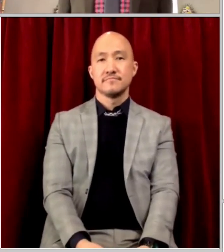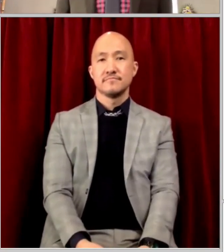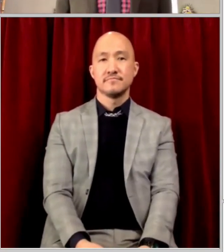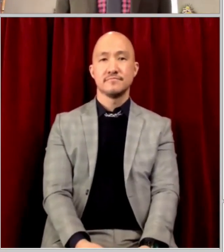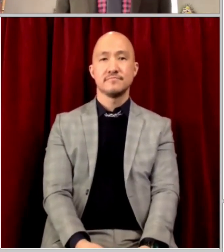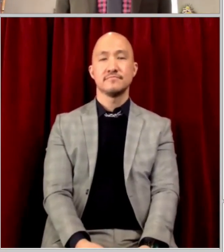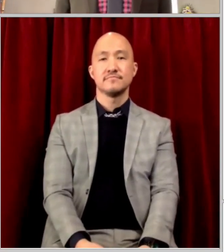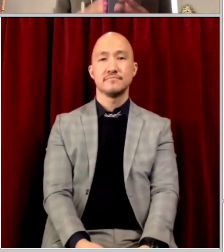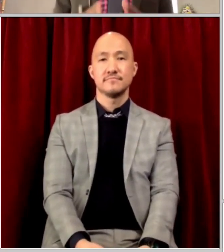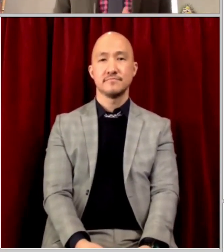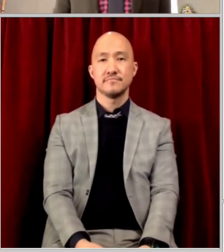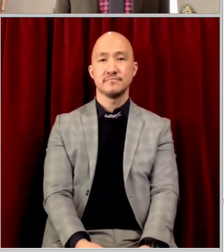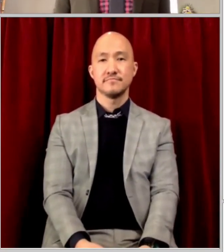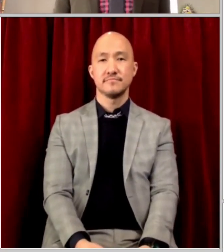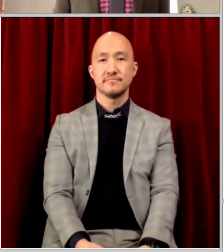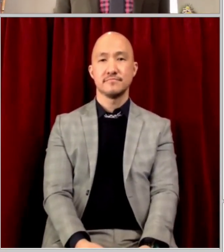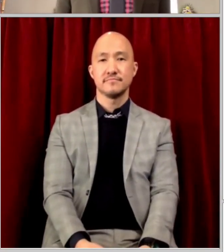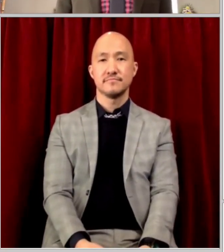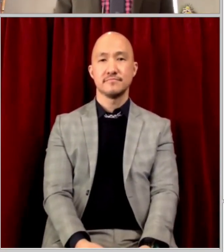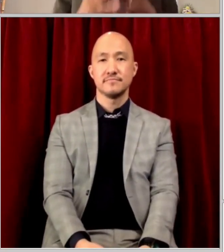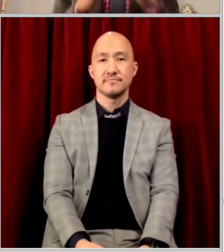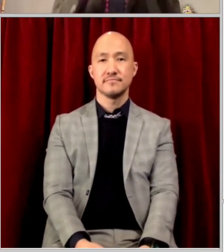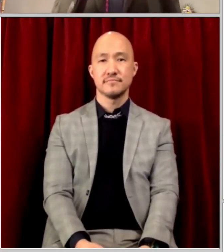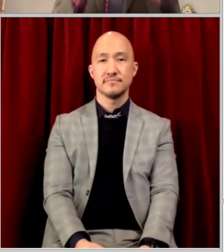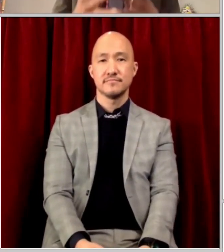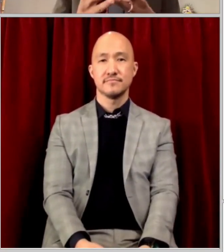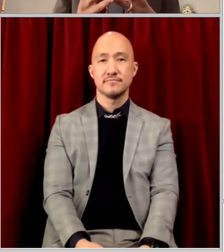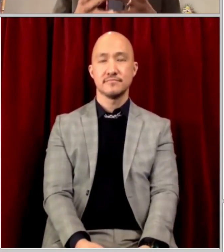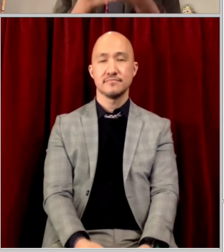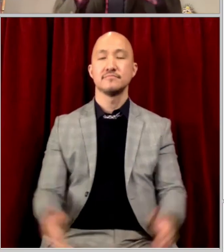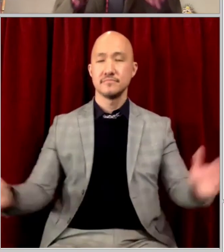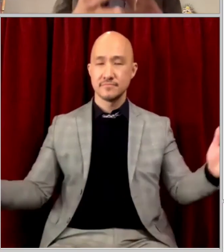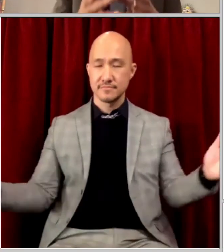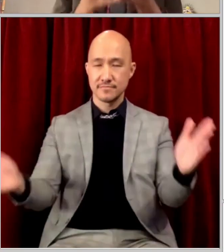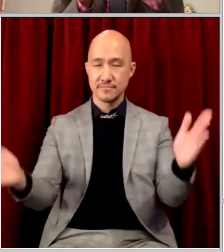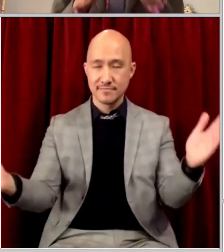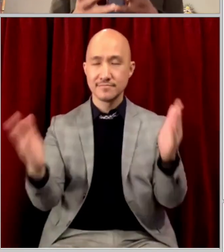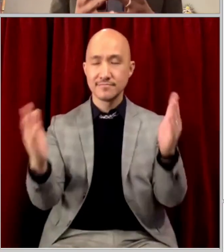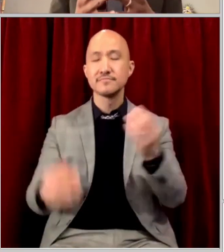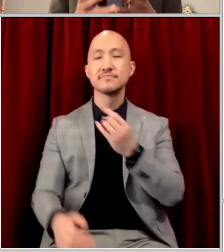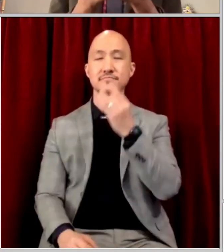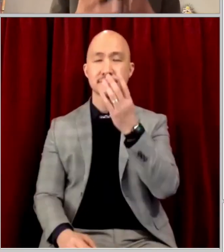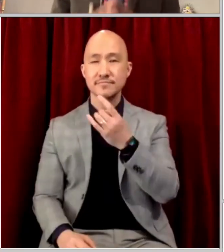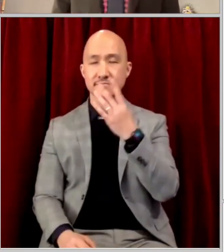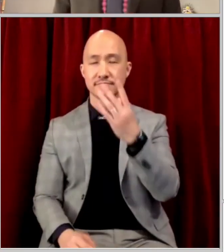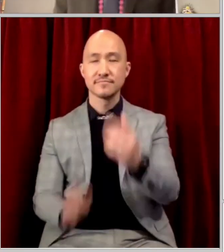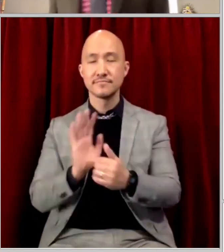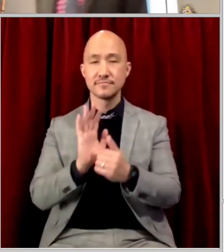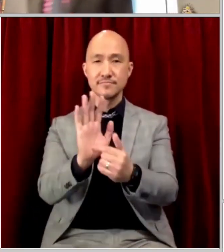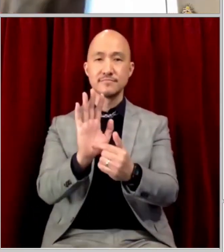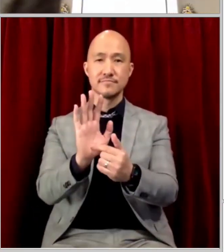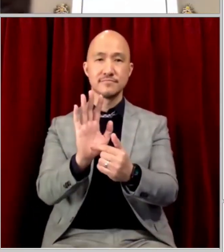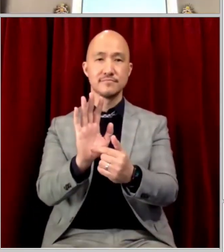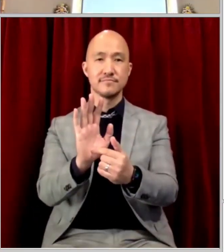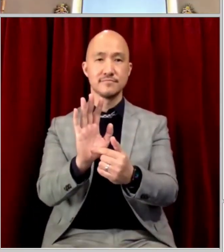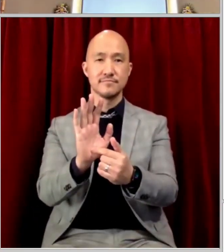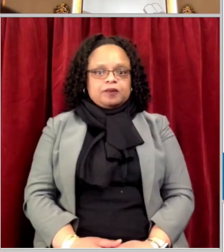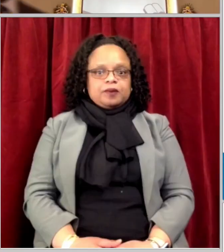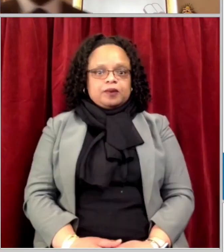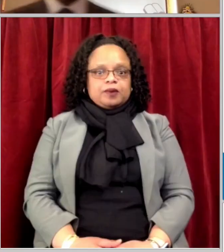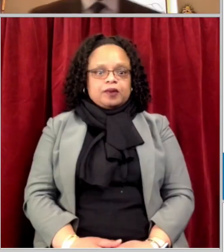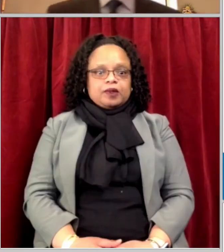right now. I encourage you, brothers and sisters, shine your light. Amen?